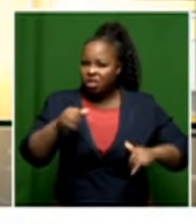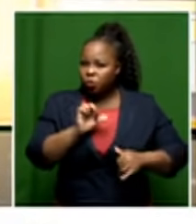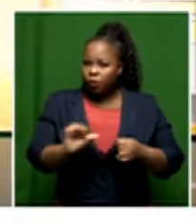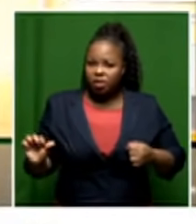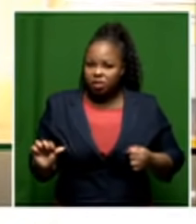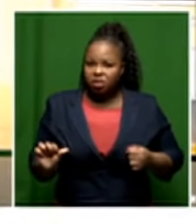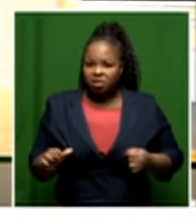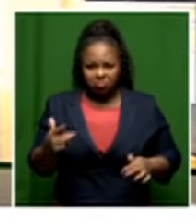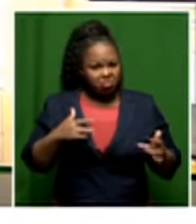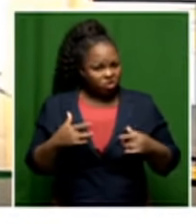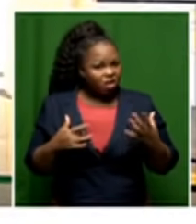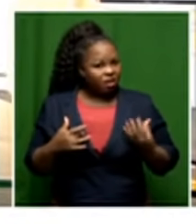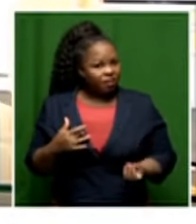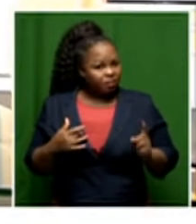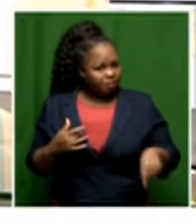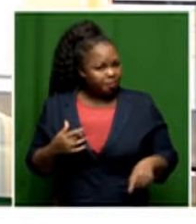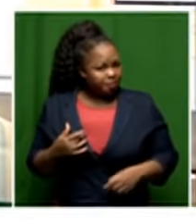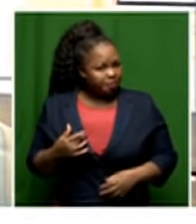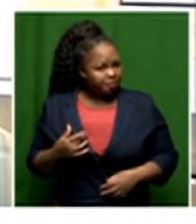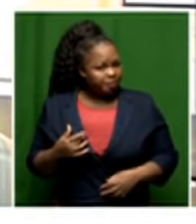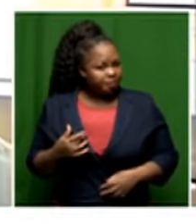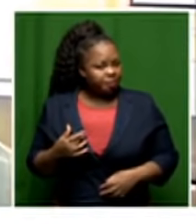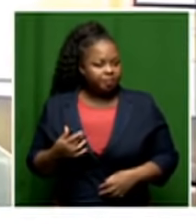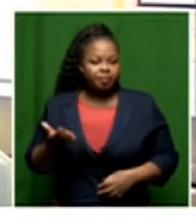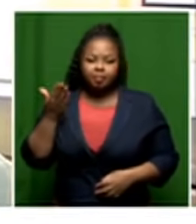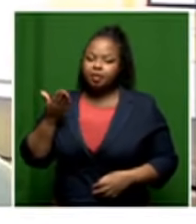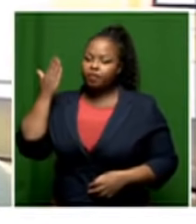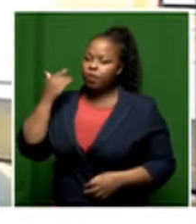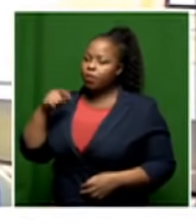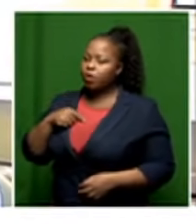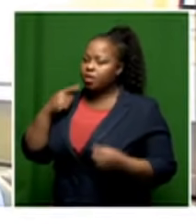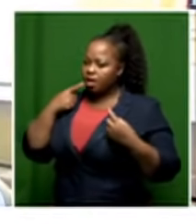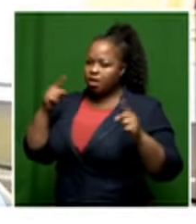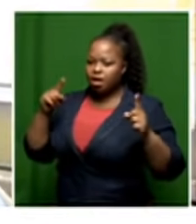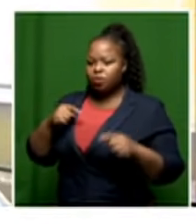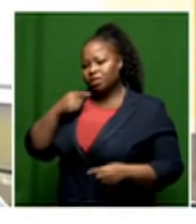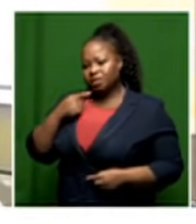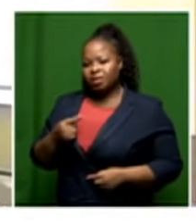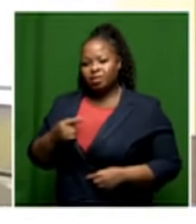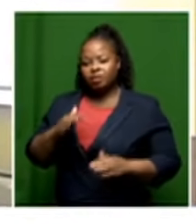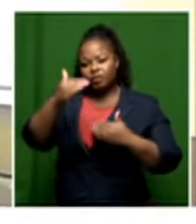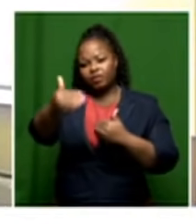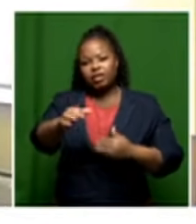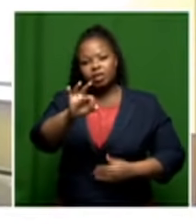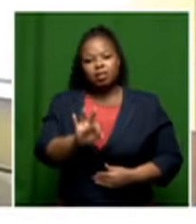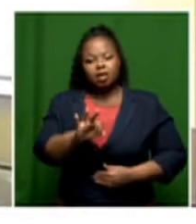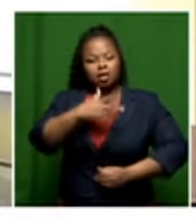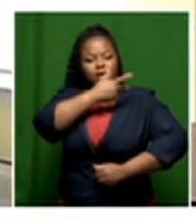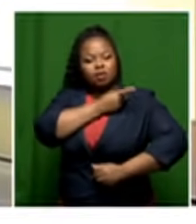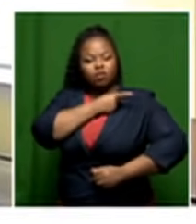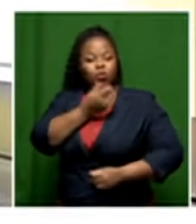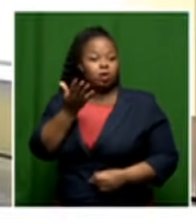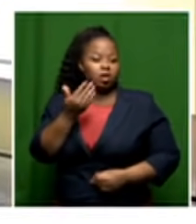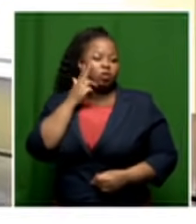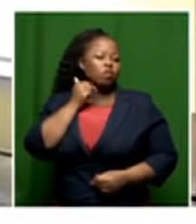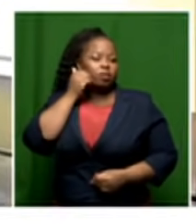concerning? Well, right. When they announced their findings of the phase 3 trials in November last